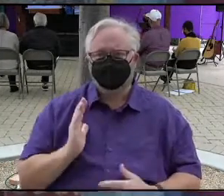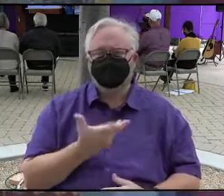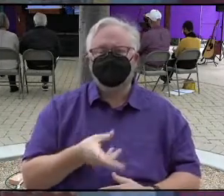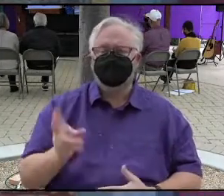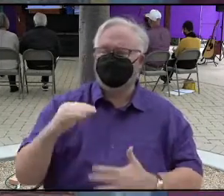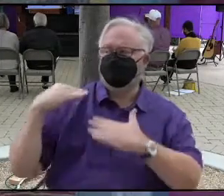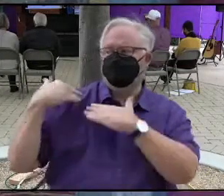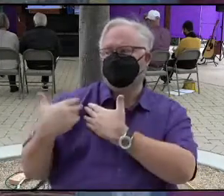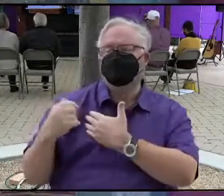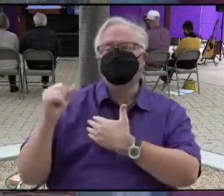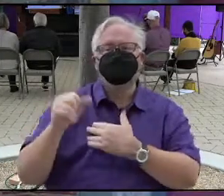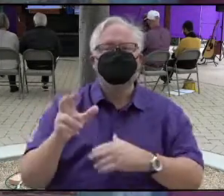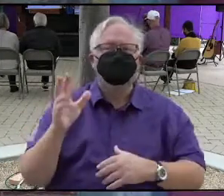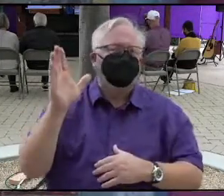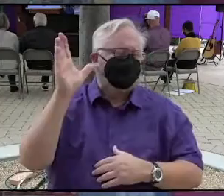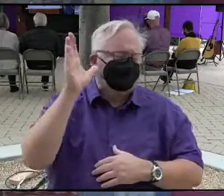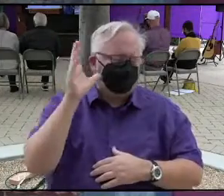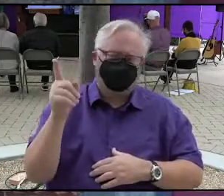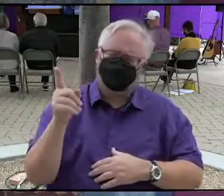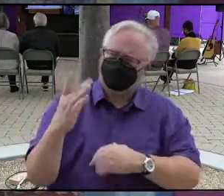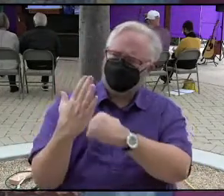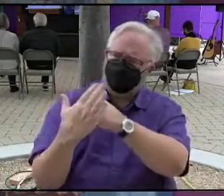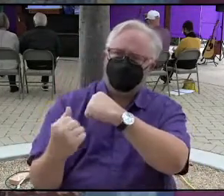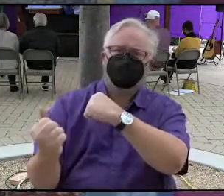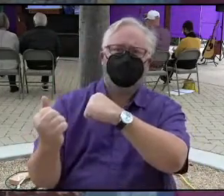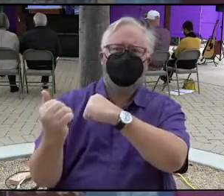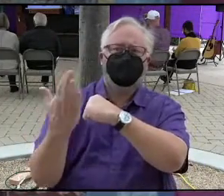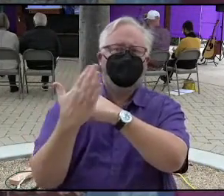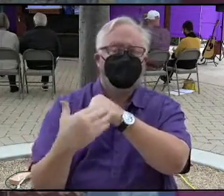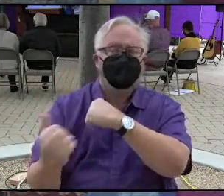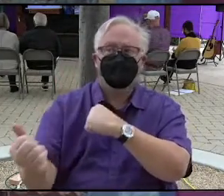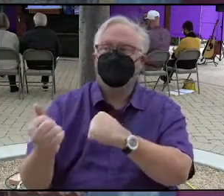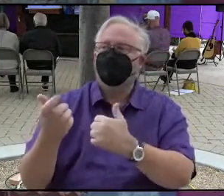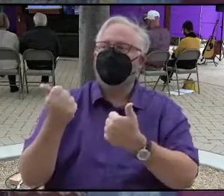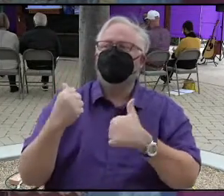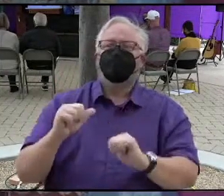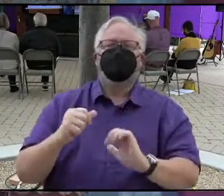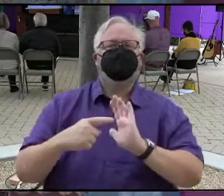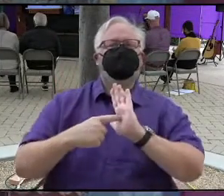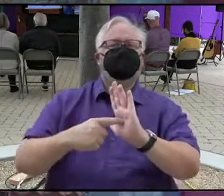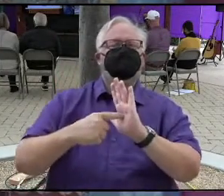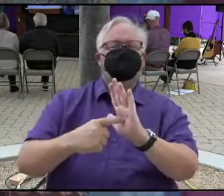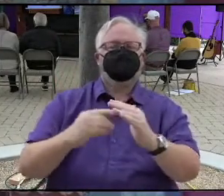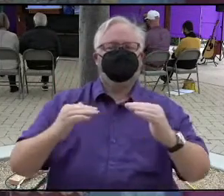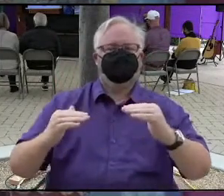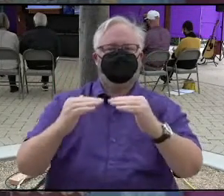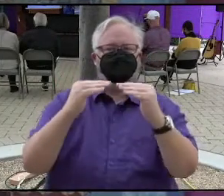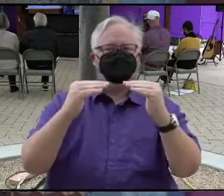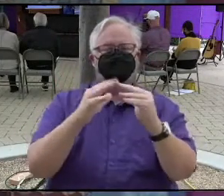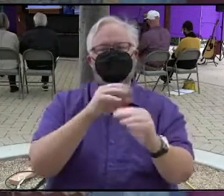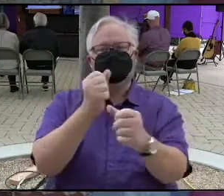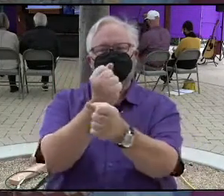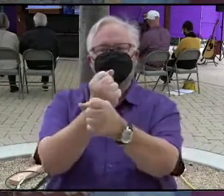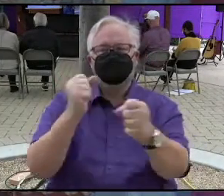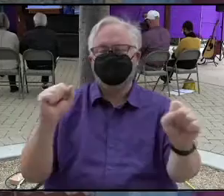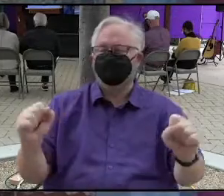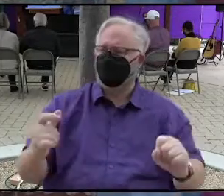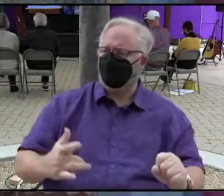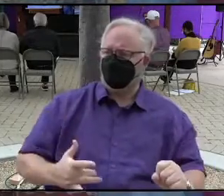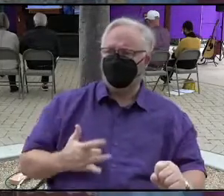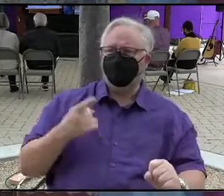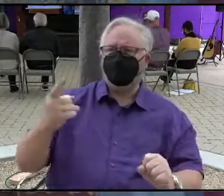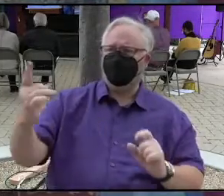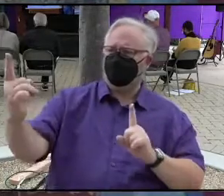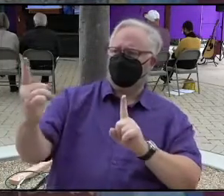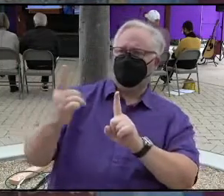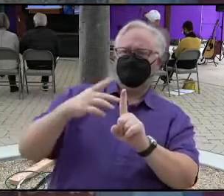us today, calling us to embody equity and freedom. We feel your presence